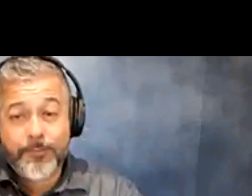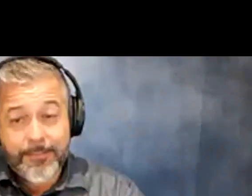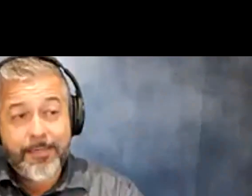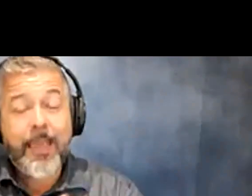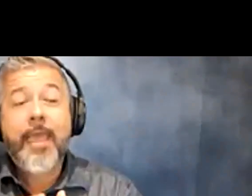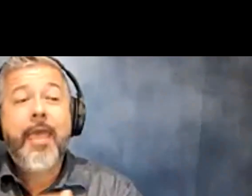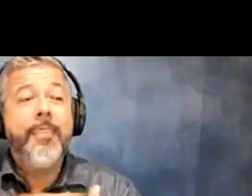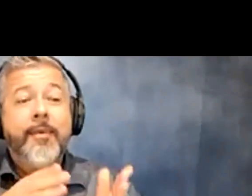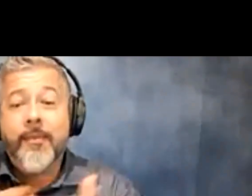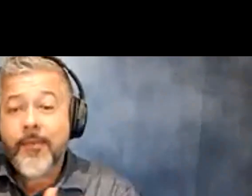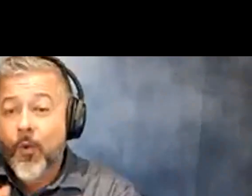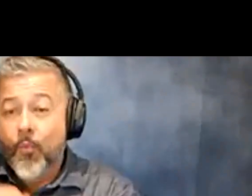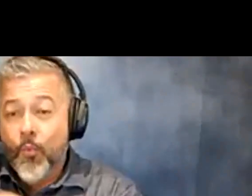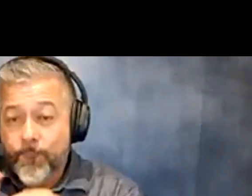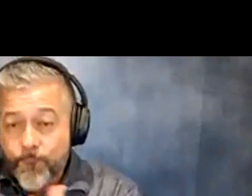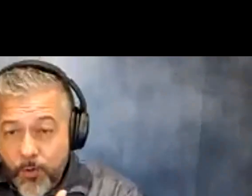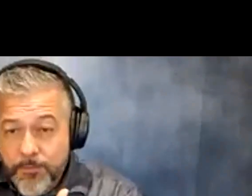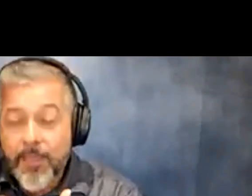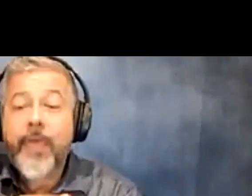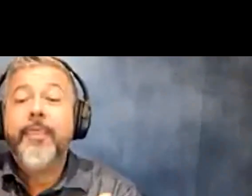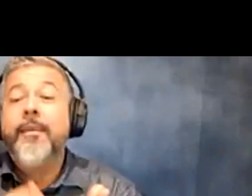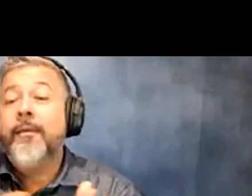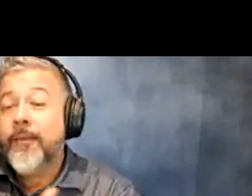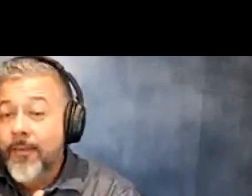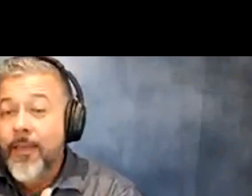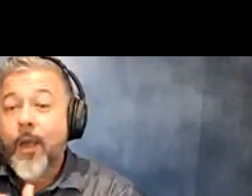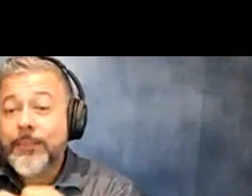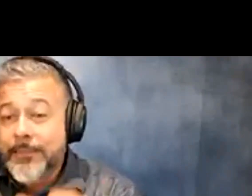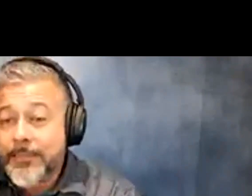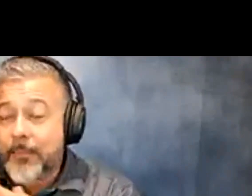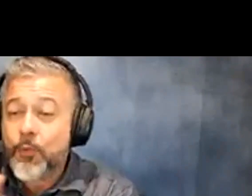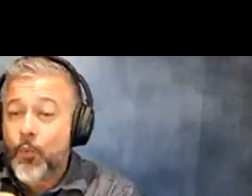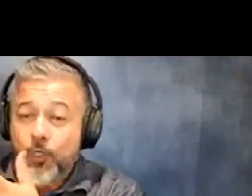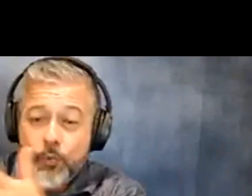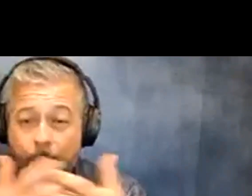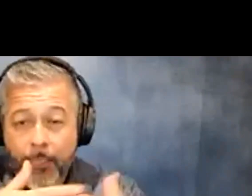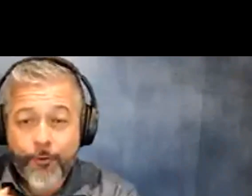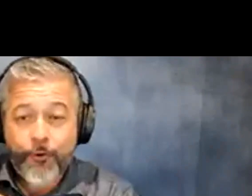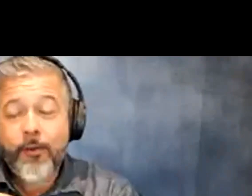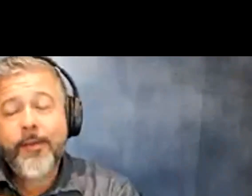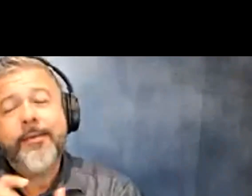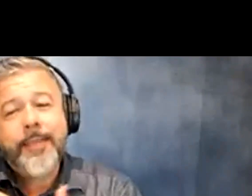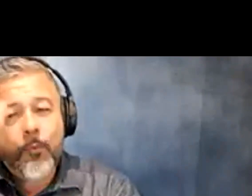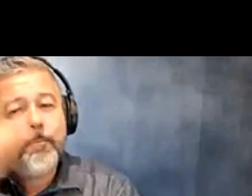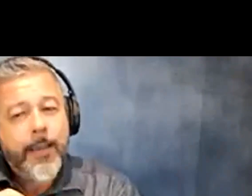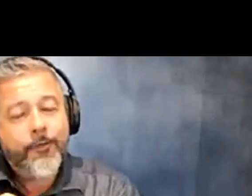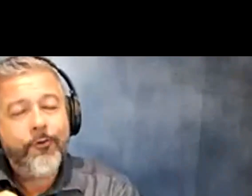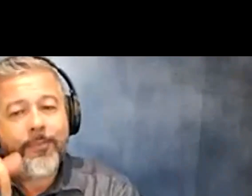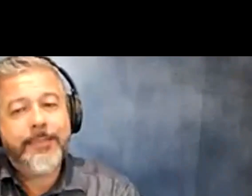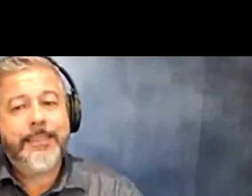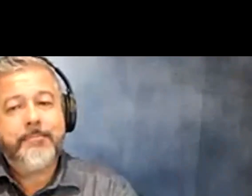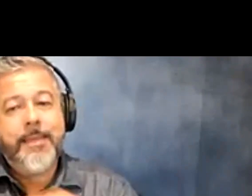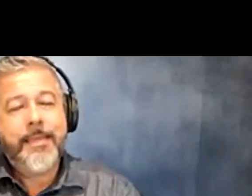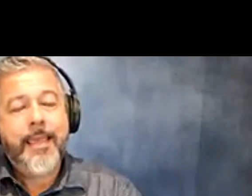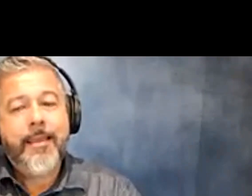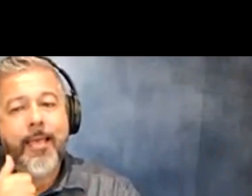and we go to the way in which the systems all have to work together, it's a good reminder that this committee can really help break down